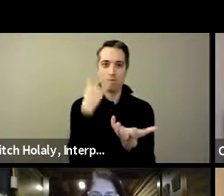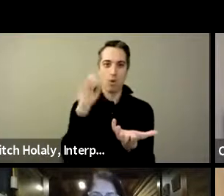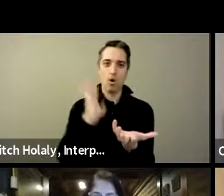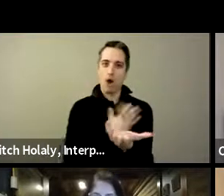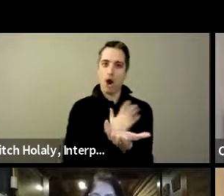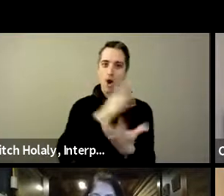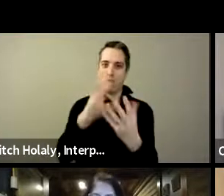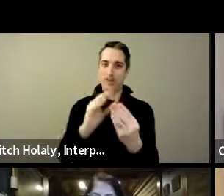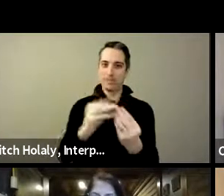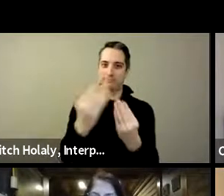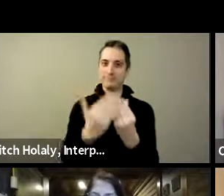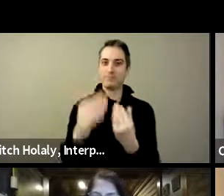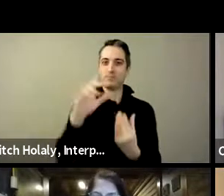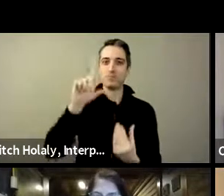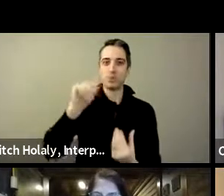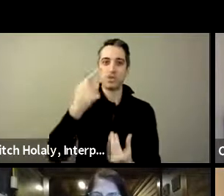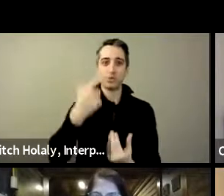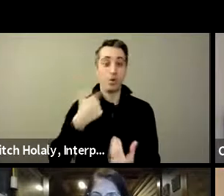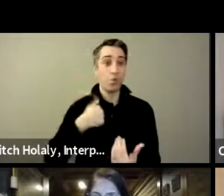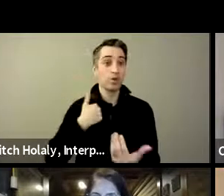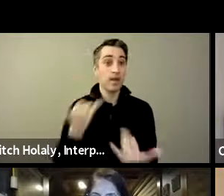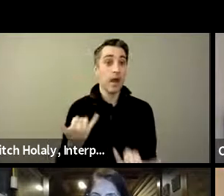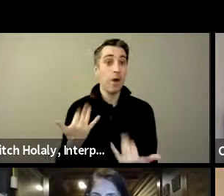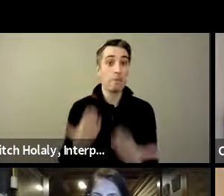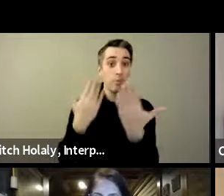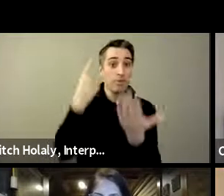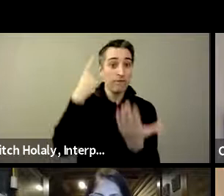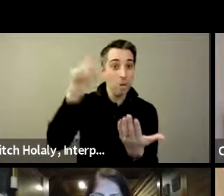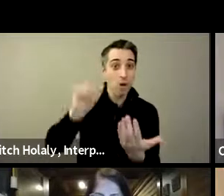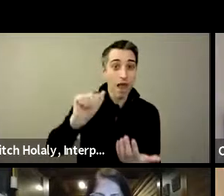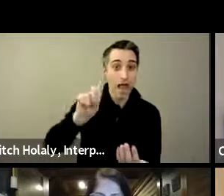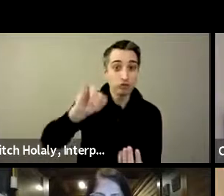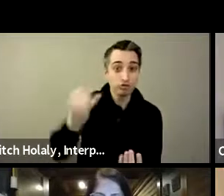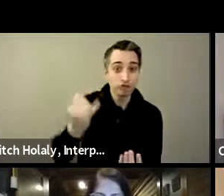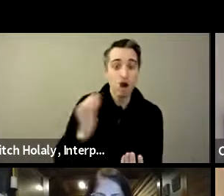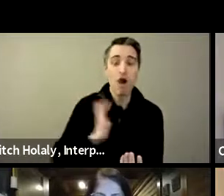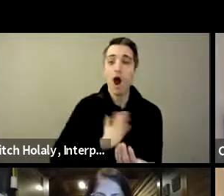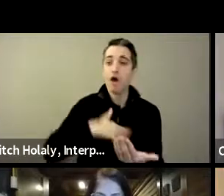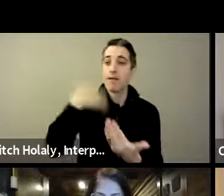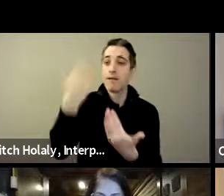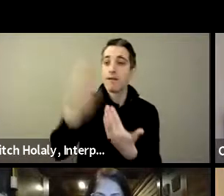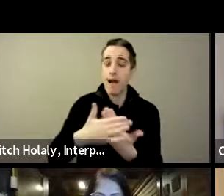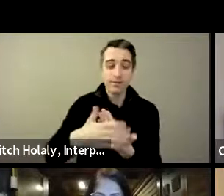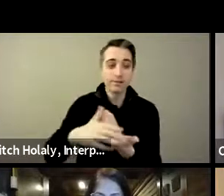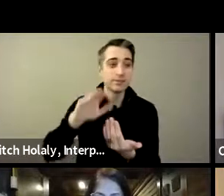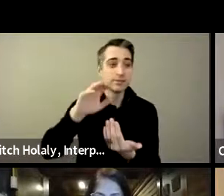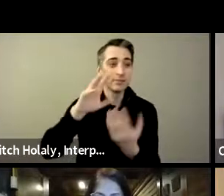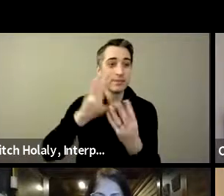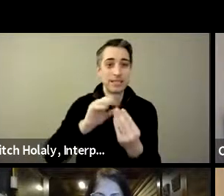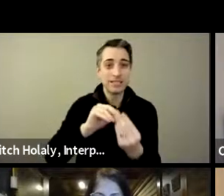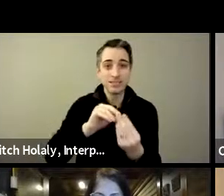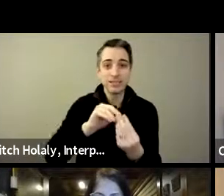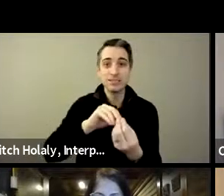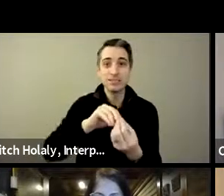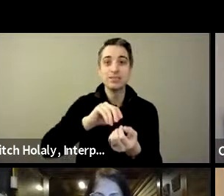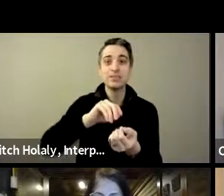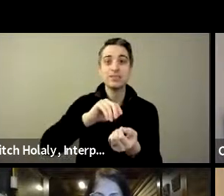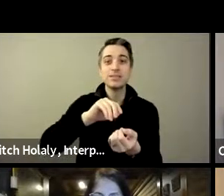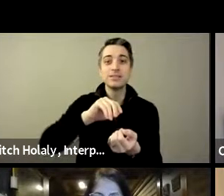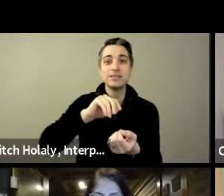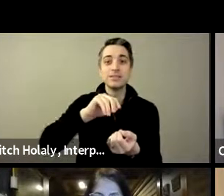So as I said, we are now moving for adjournment. Our next meeting is on Monday the 22nd at a date and time, I'm sorry, at a time and venue to be